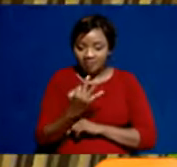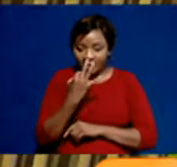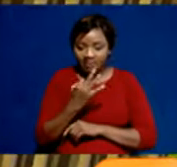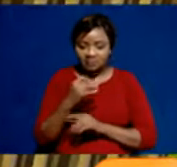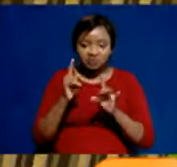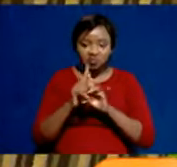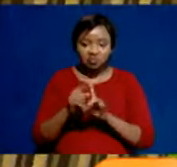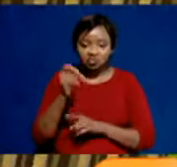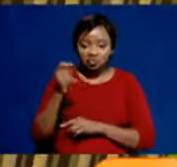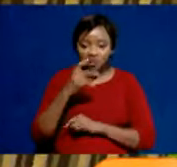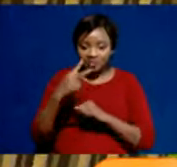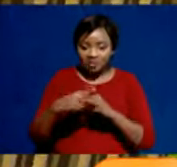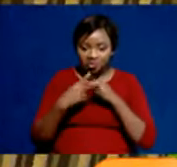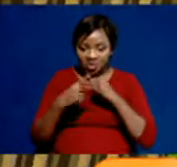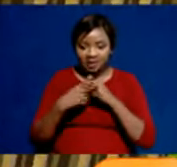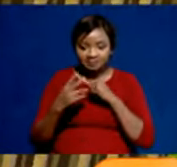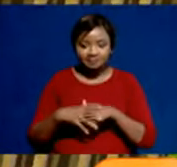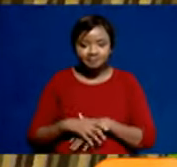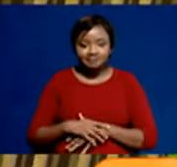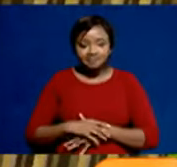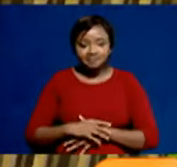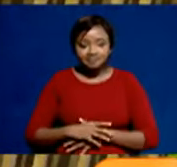in the month of July,